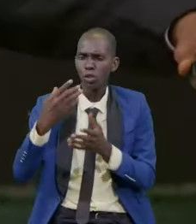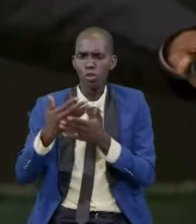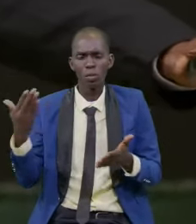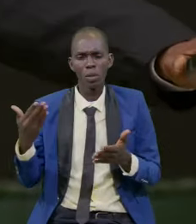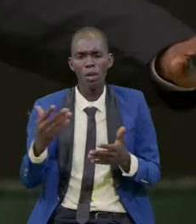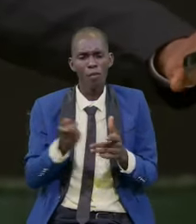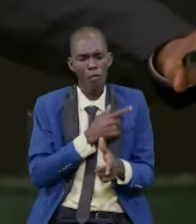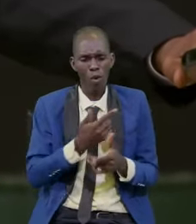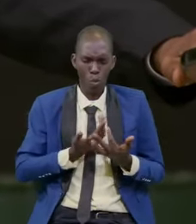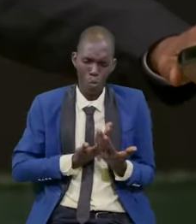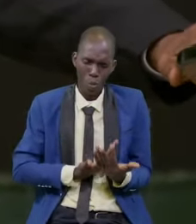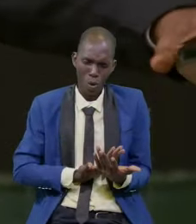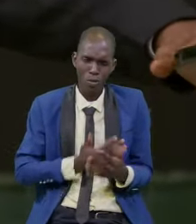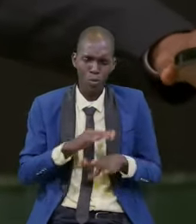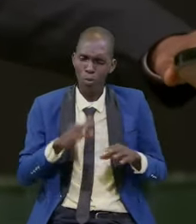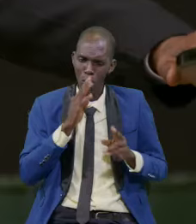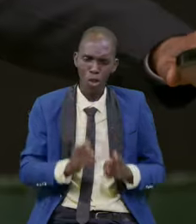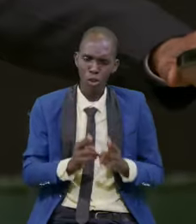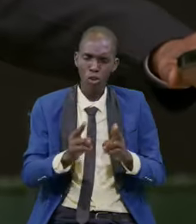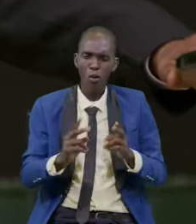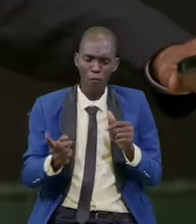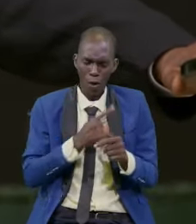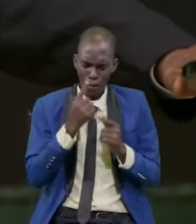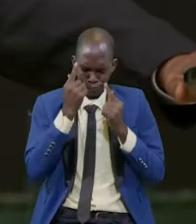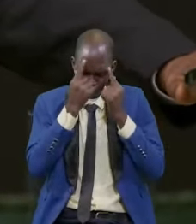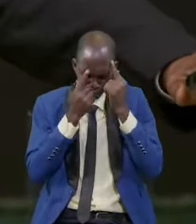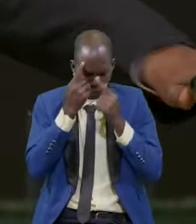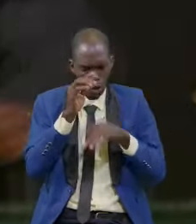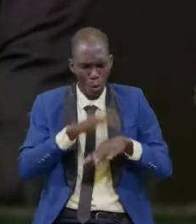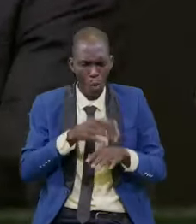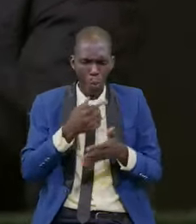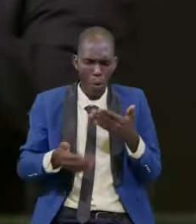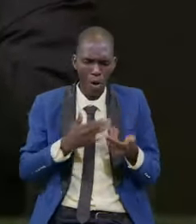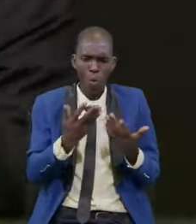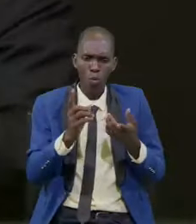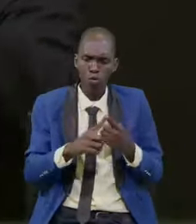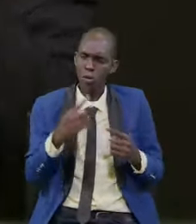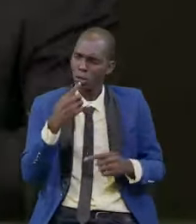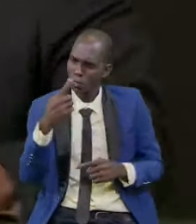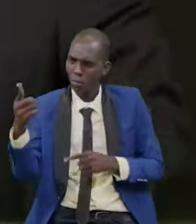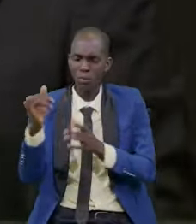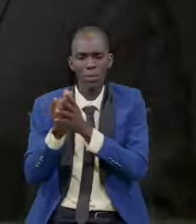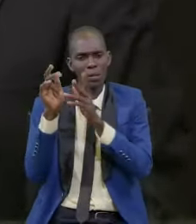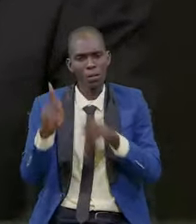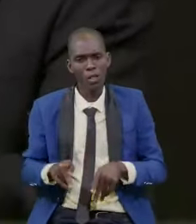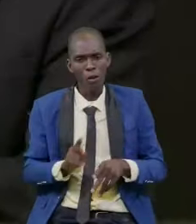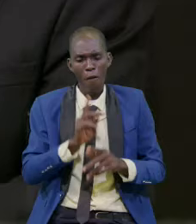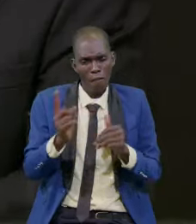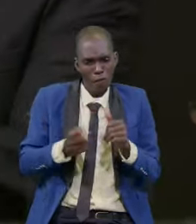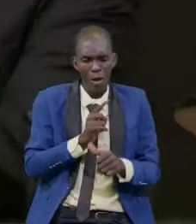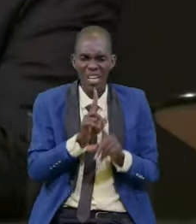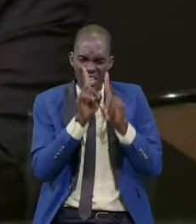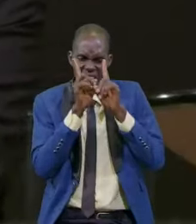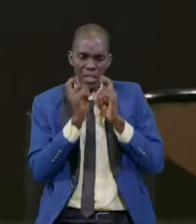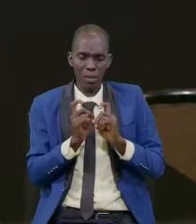that word. Meditate on that word. Think of that word. Apply that word to your own